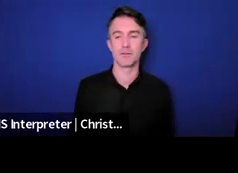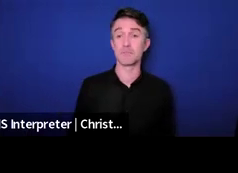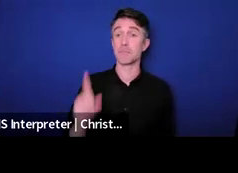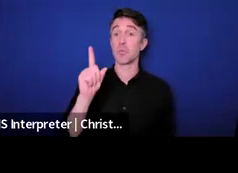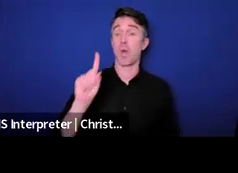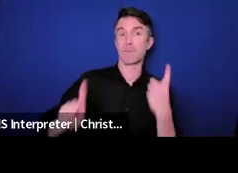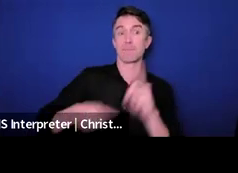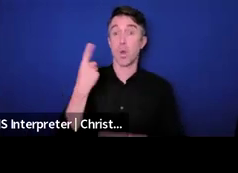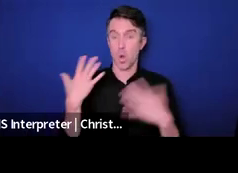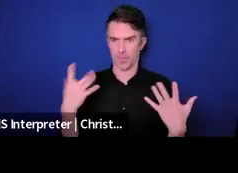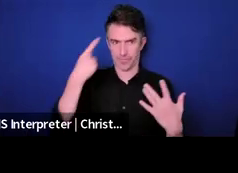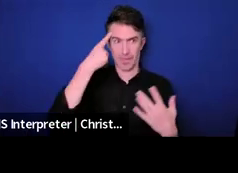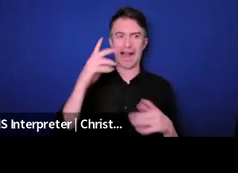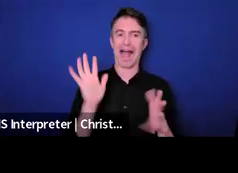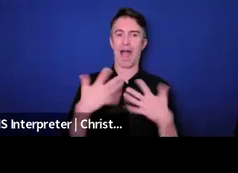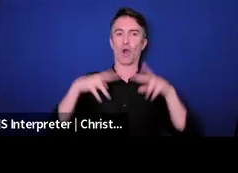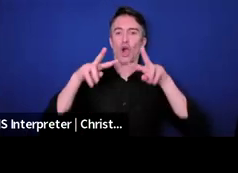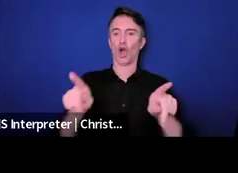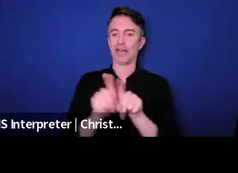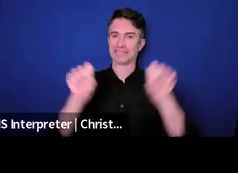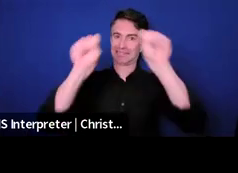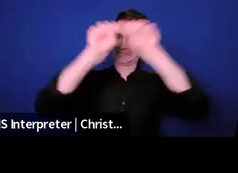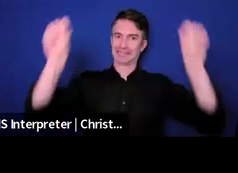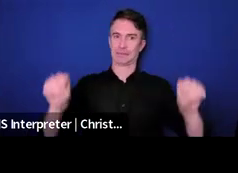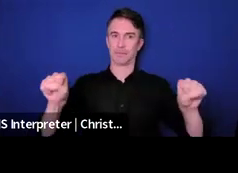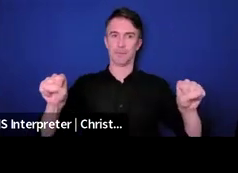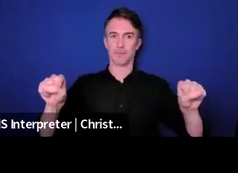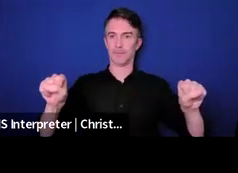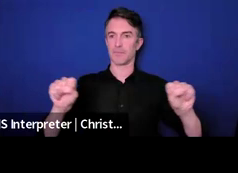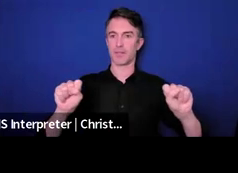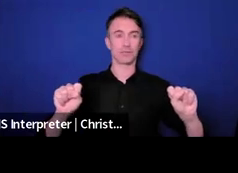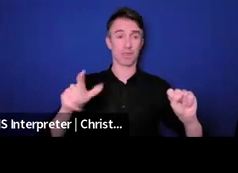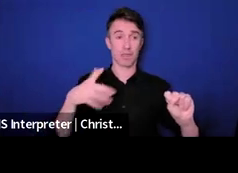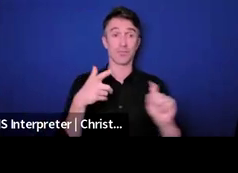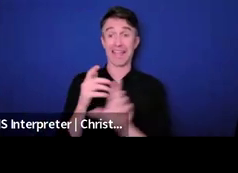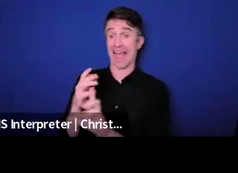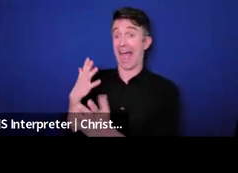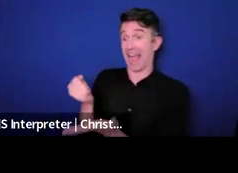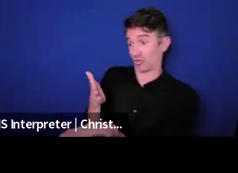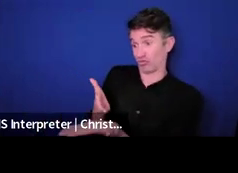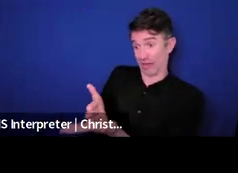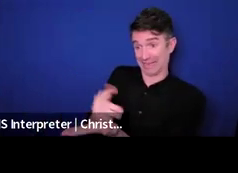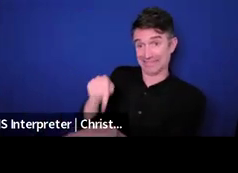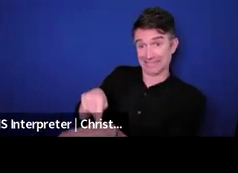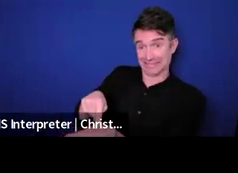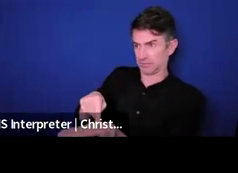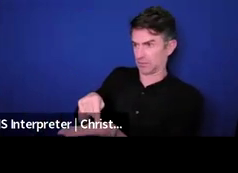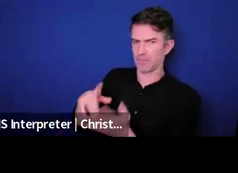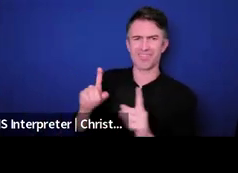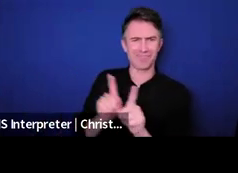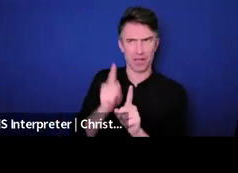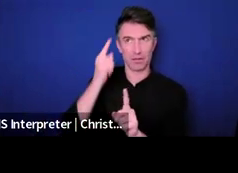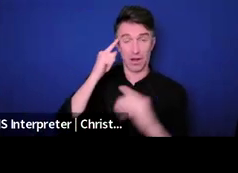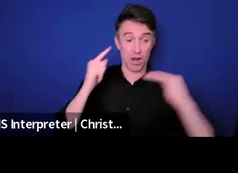rights perspective and a life course perspective, as well as trying to make sure that all of these different aspects are